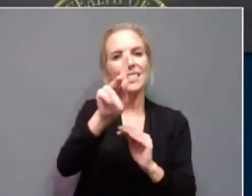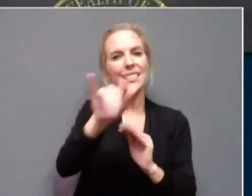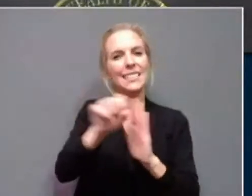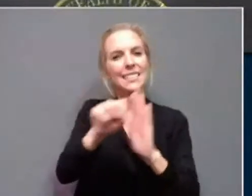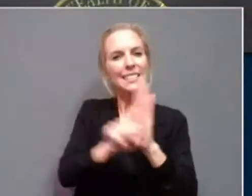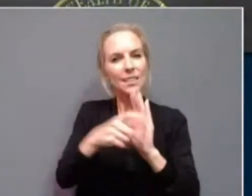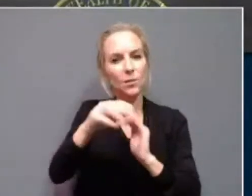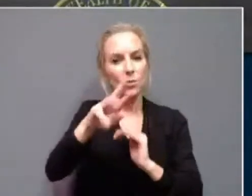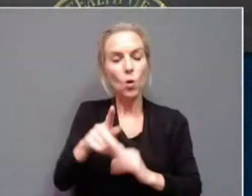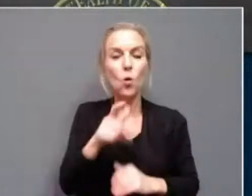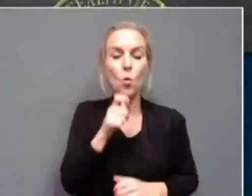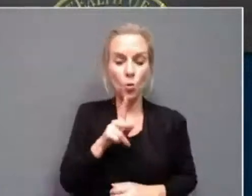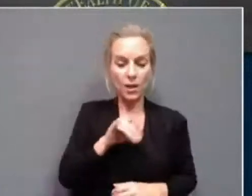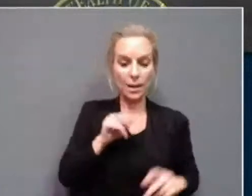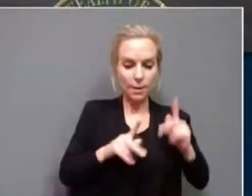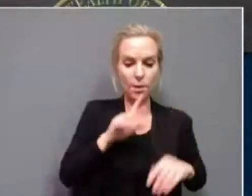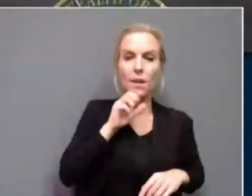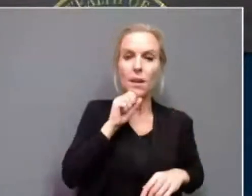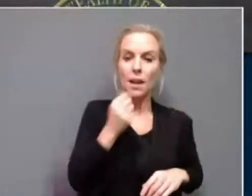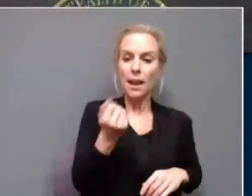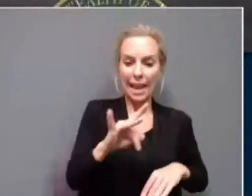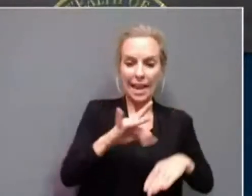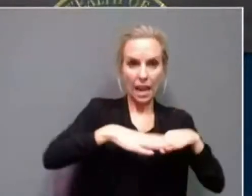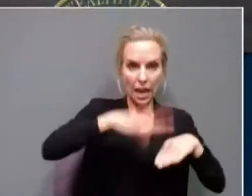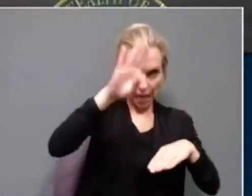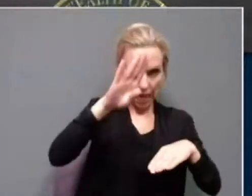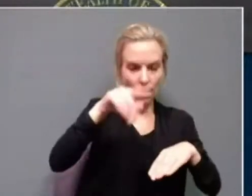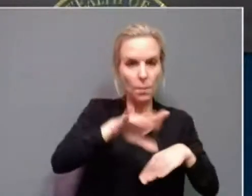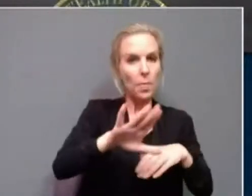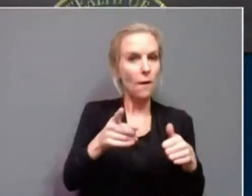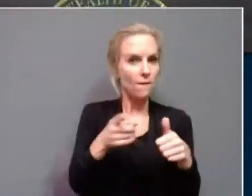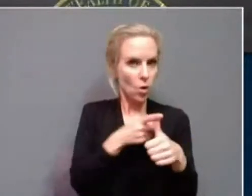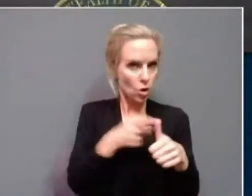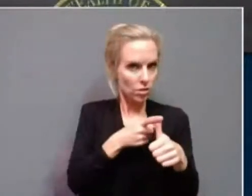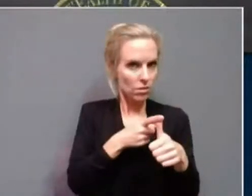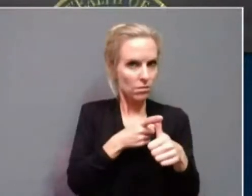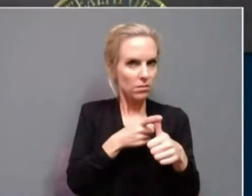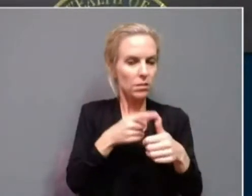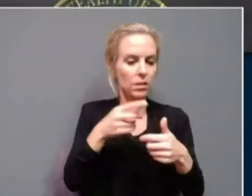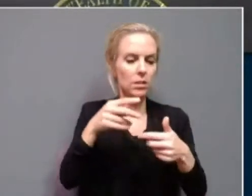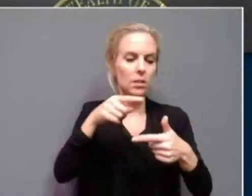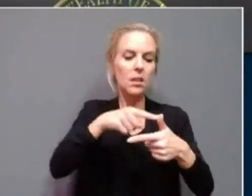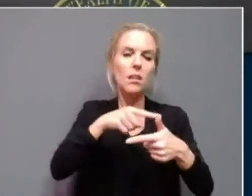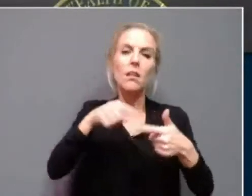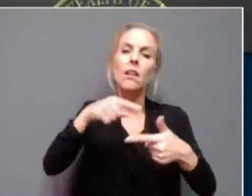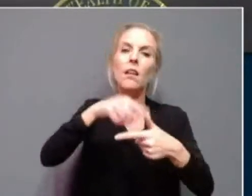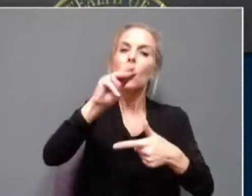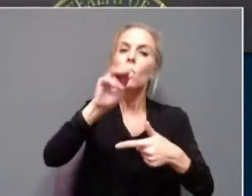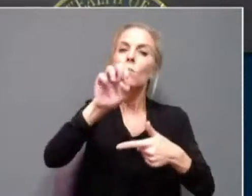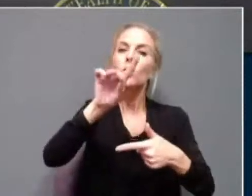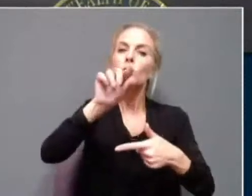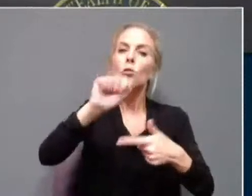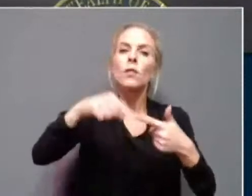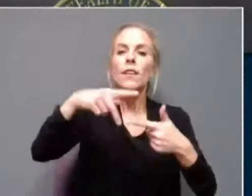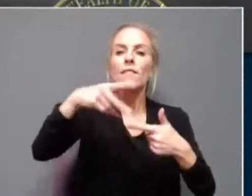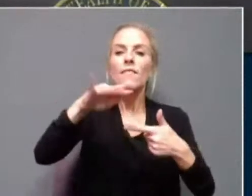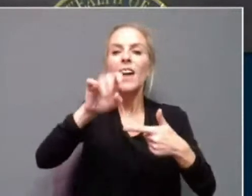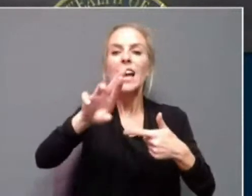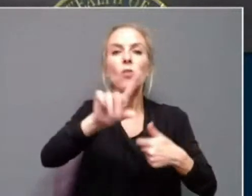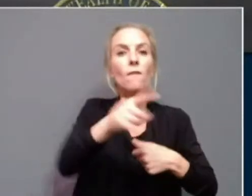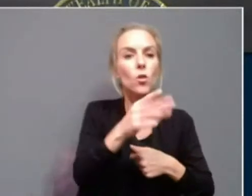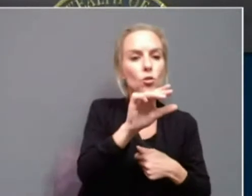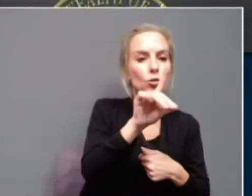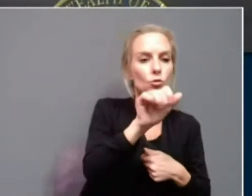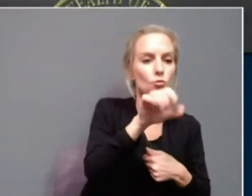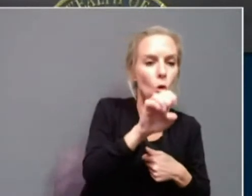years of age and older who have received at least their first dose of Moderna or Pfizer vaccine or the one-dose